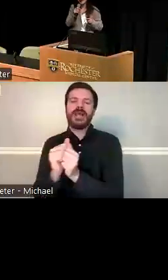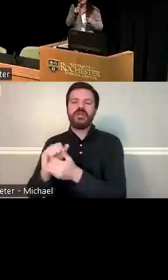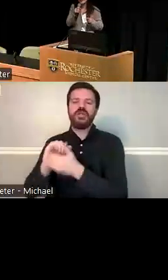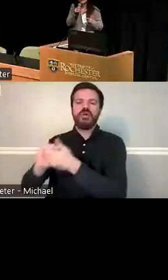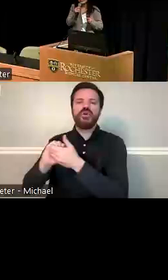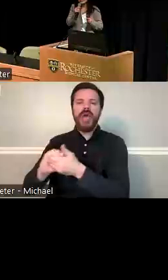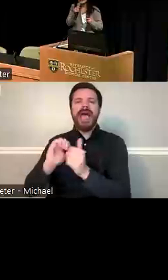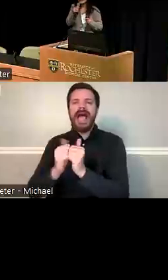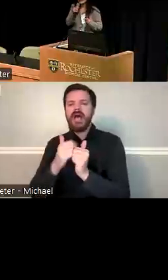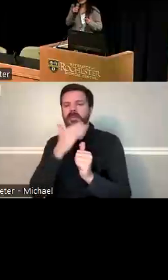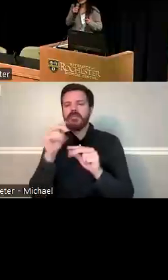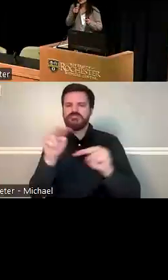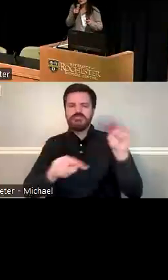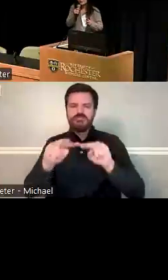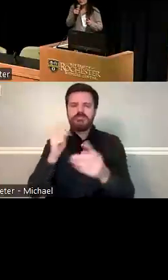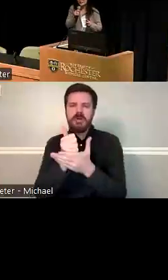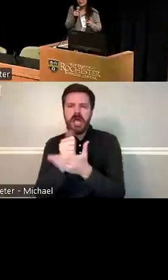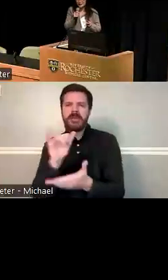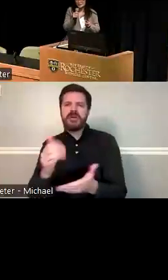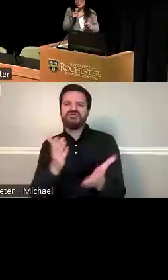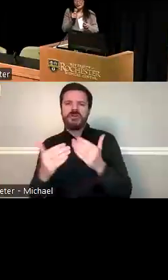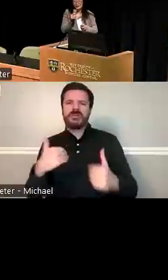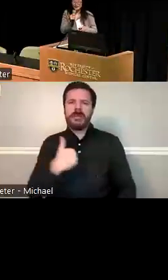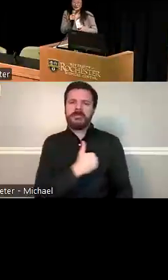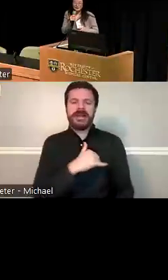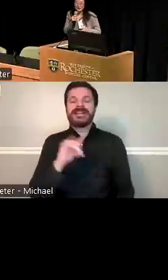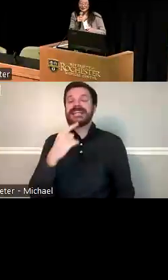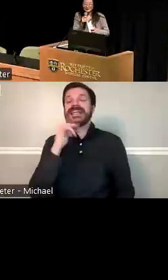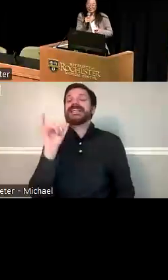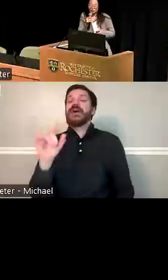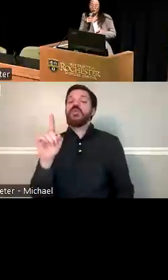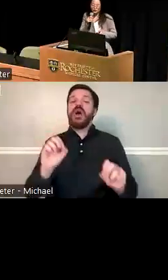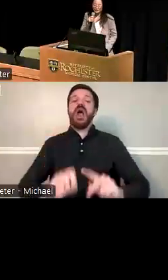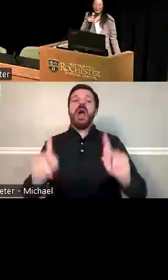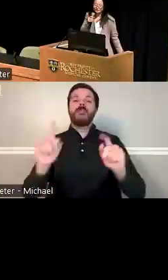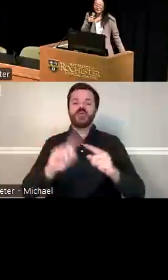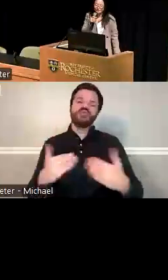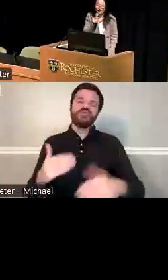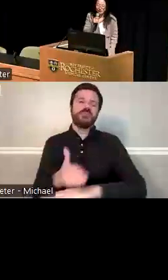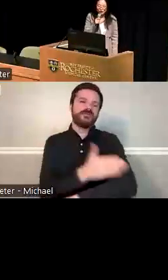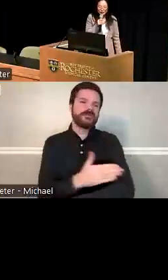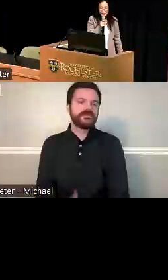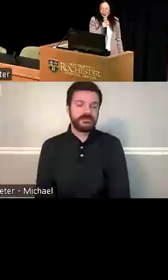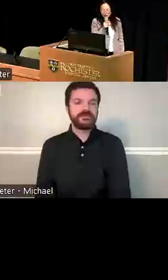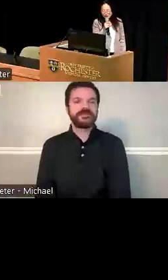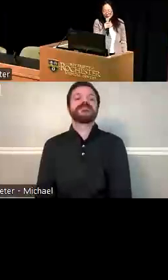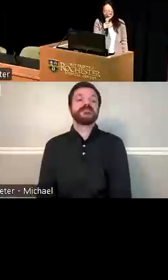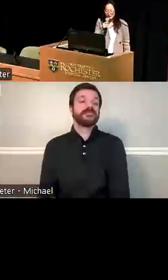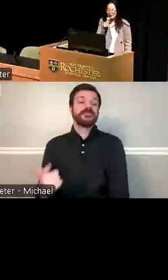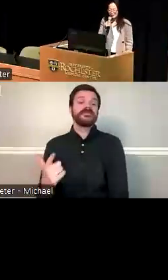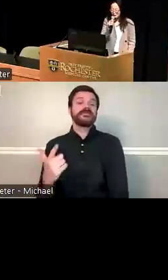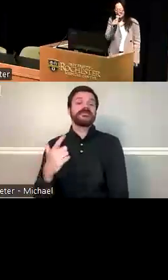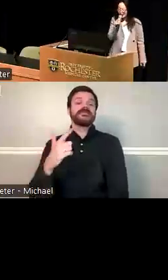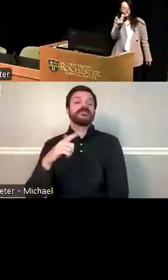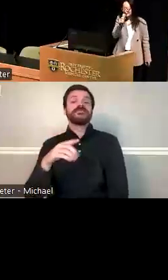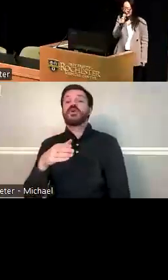best help the service member in need. So they said that would be an area that they could improve. When it comes to suicide